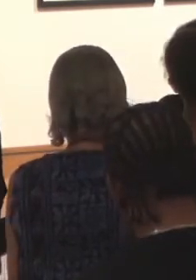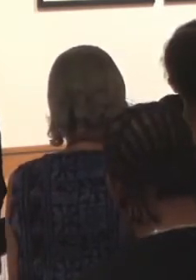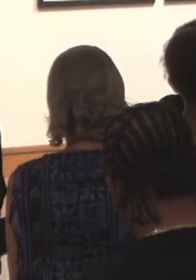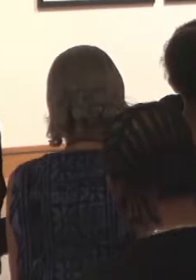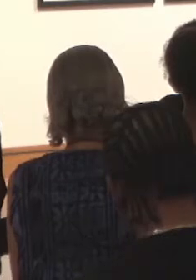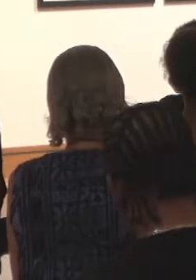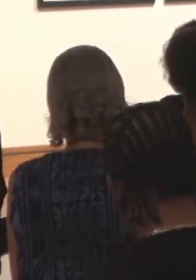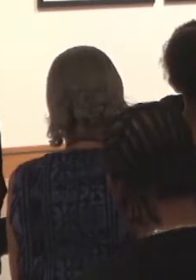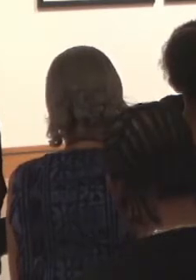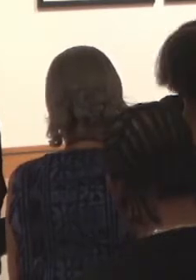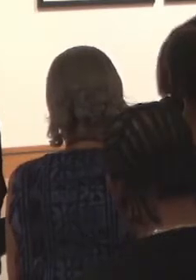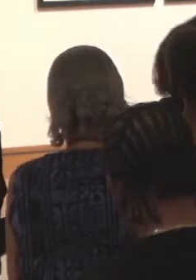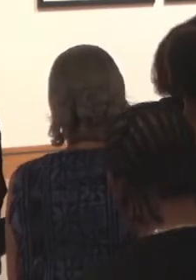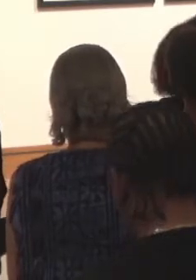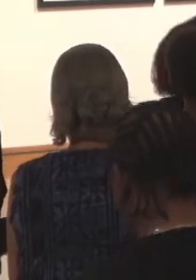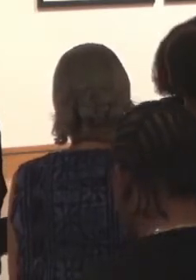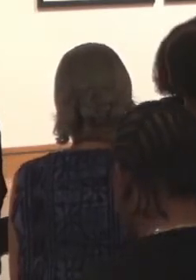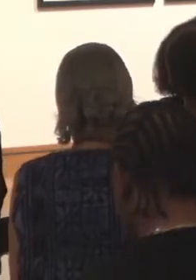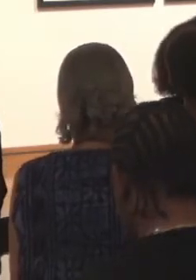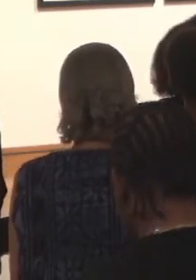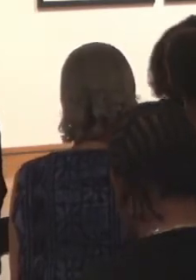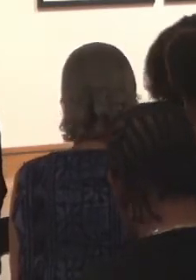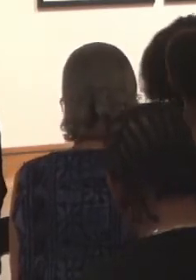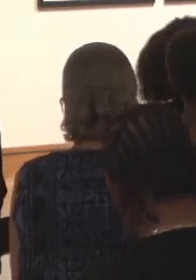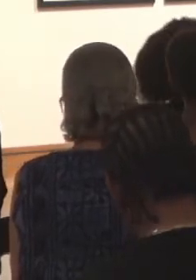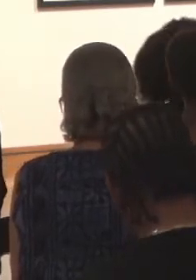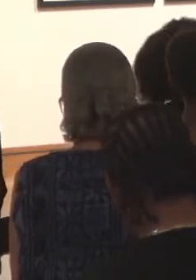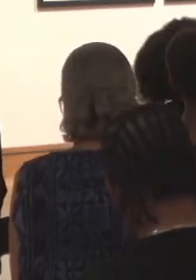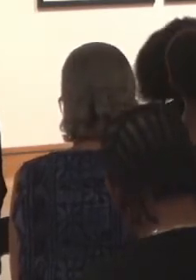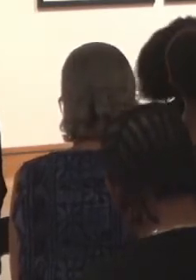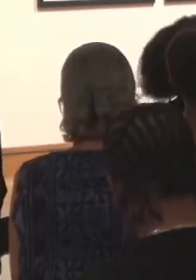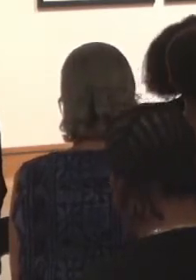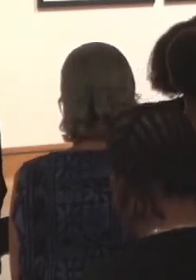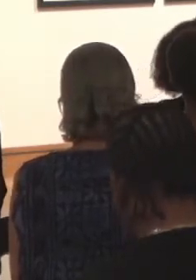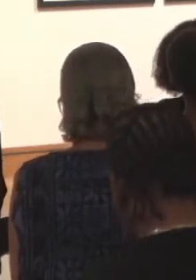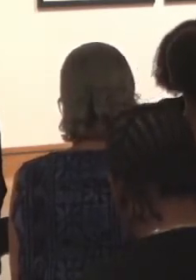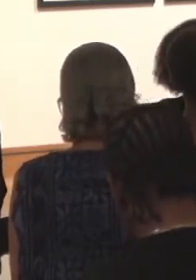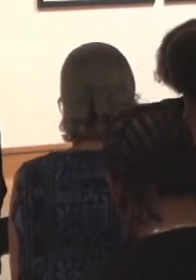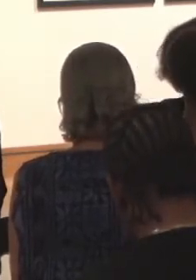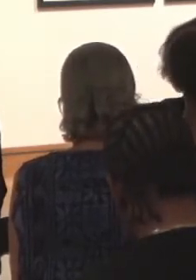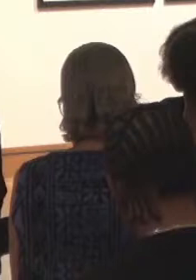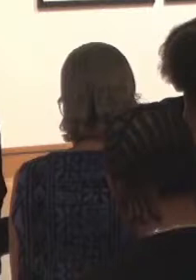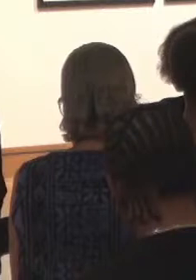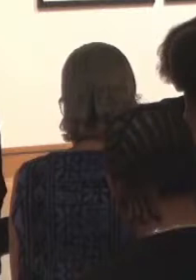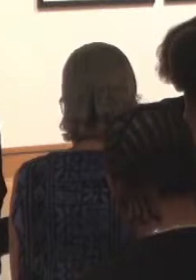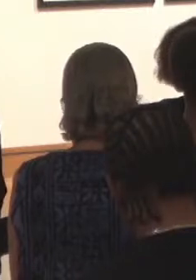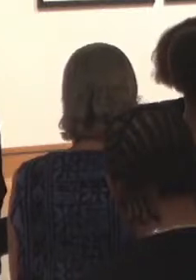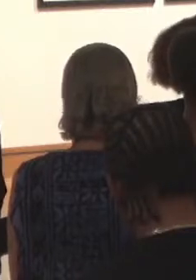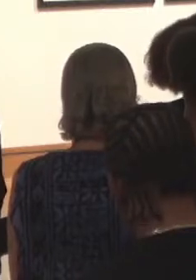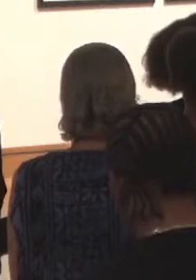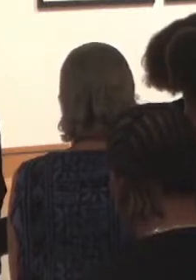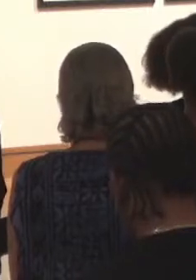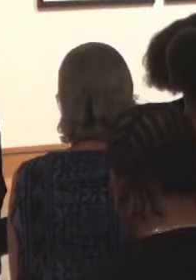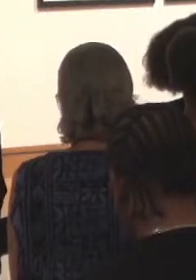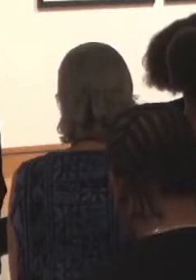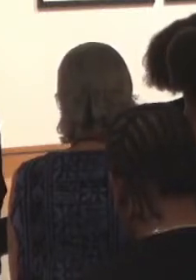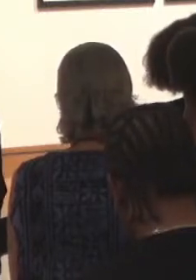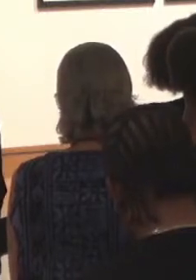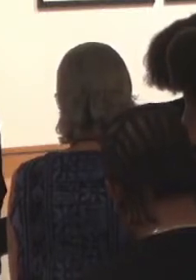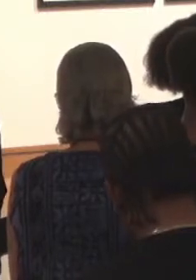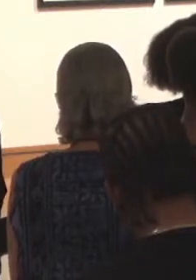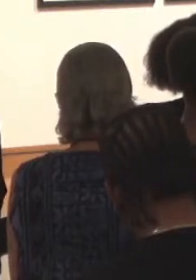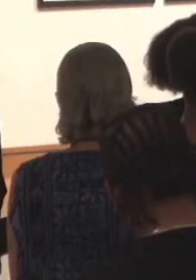about before, it's difficult, right, to watch, it's painful. And I think that, for a lot of artists that are working in this